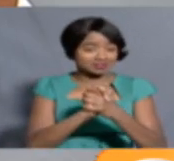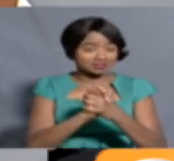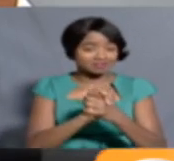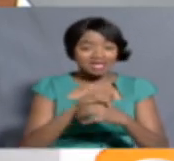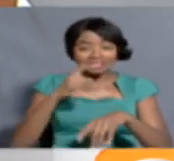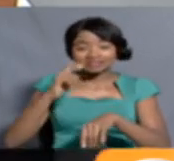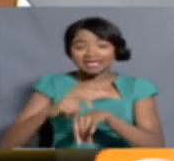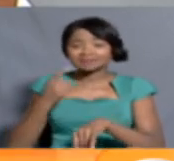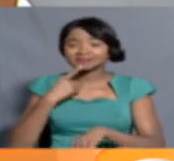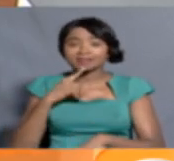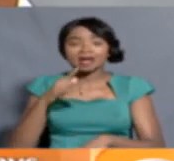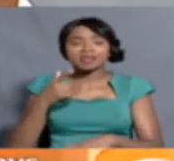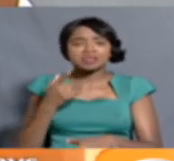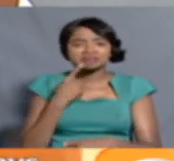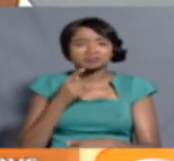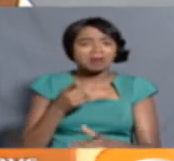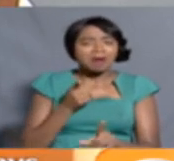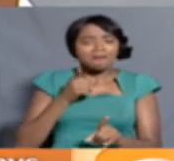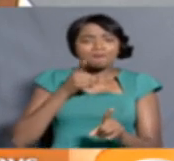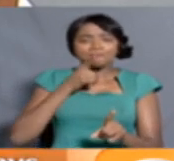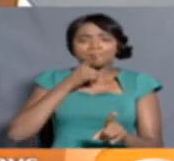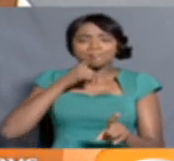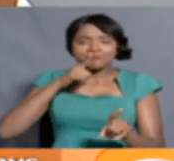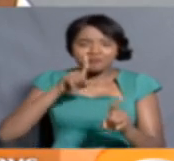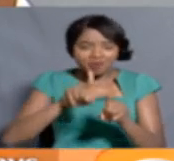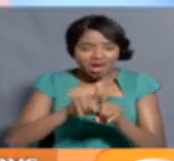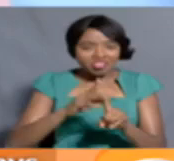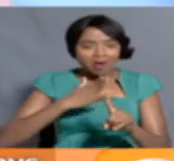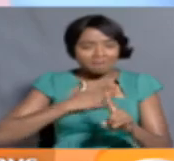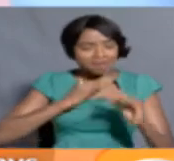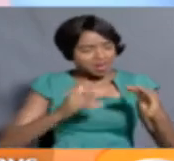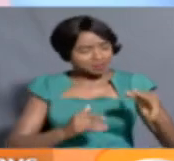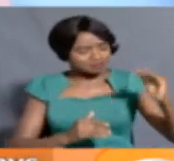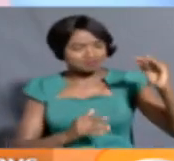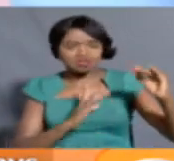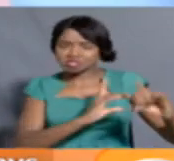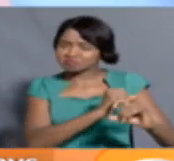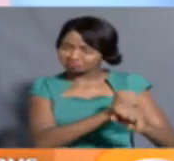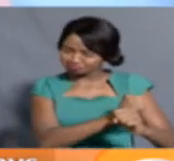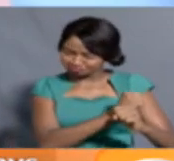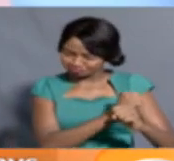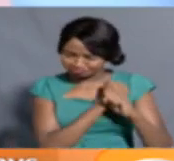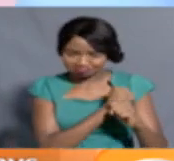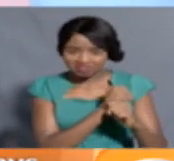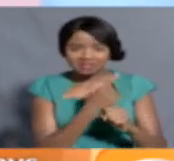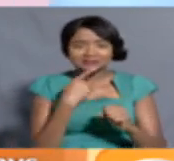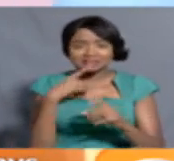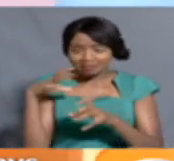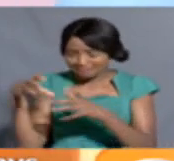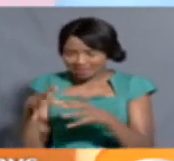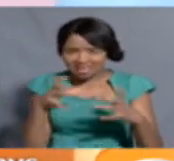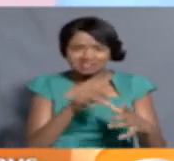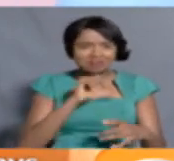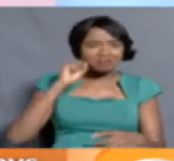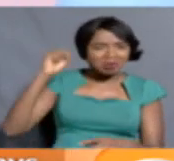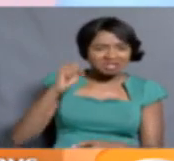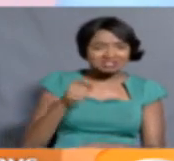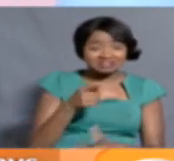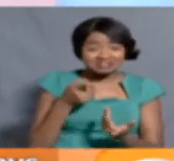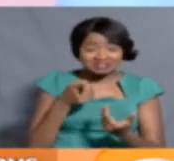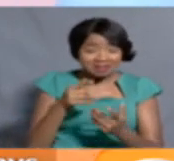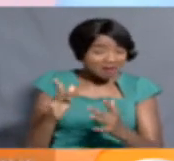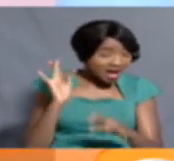to Giangu Mkubwa, he defends him. He's now talking about how they work together, that the politics of the parties do not come in at all, sijui ODM, sijui